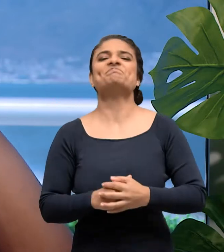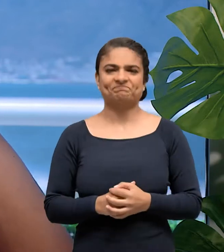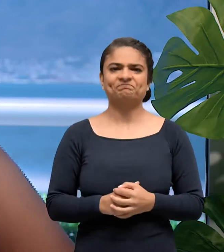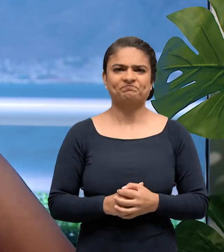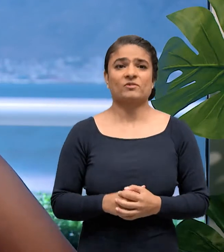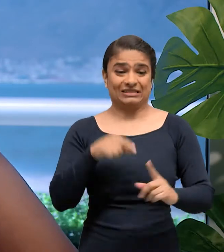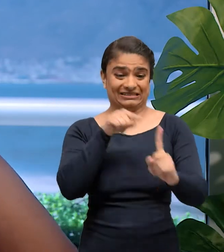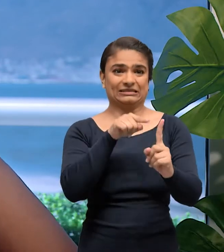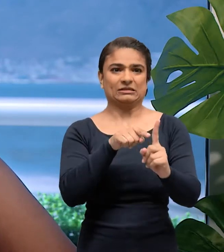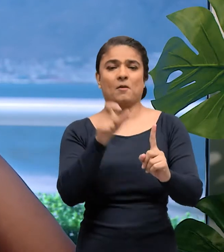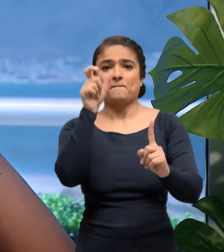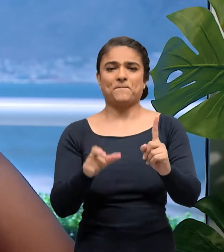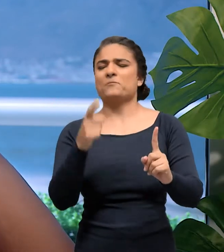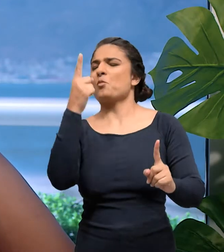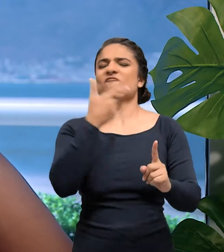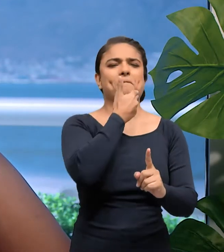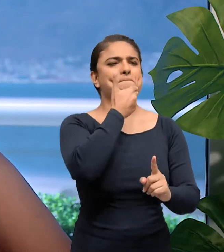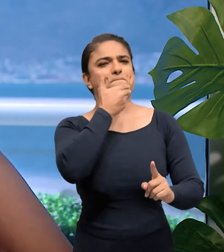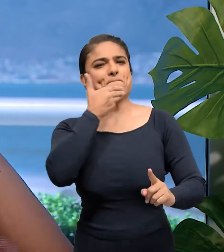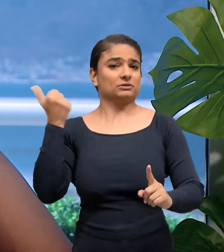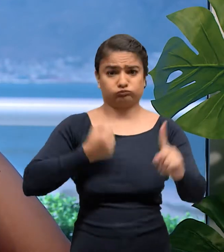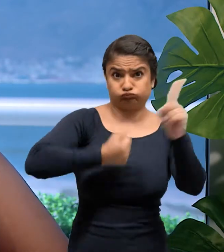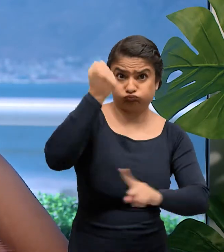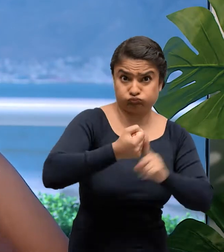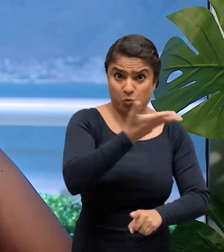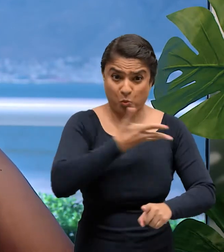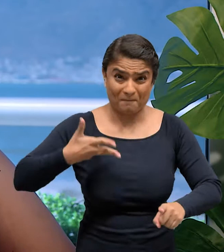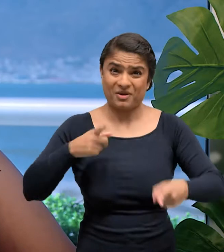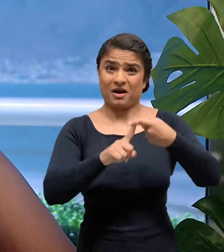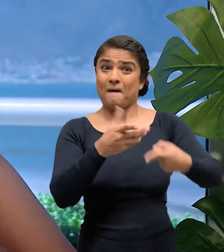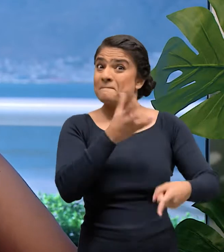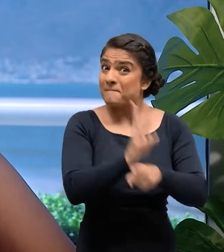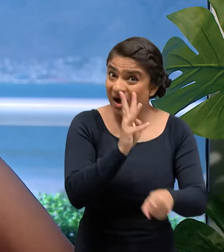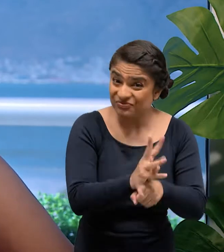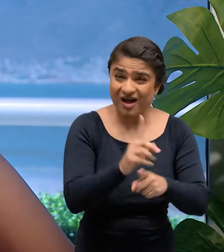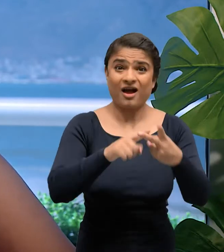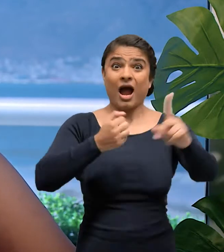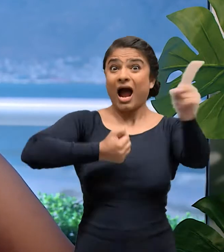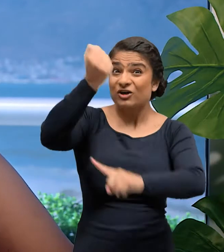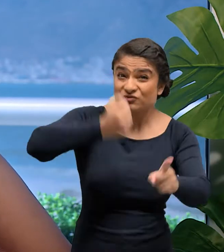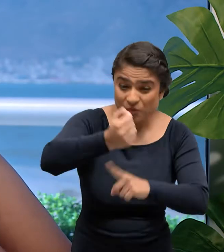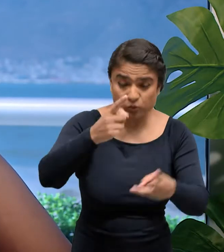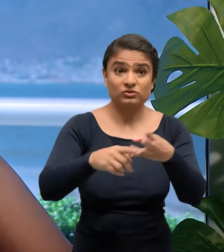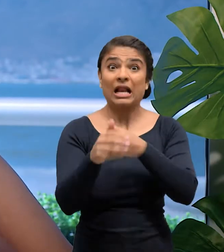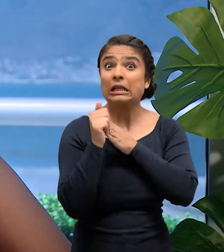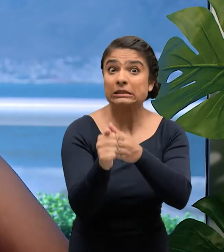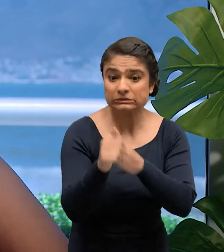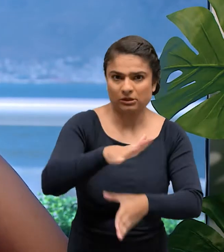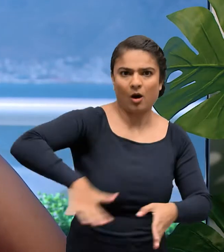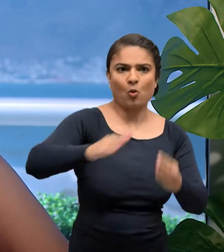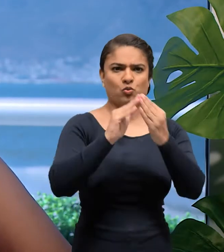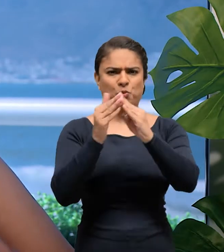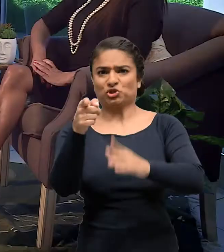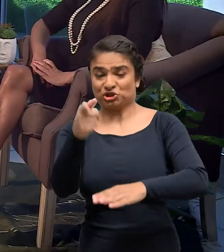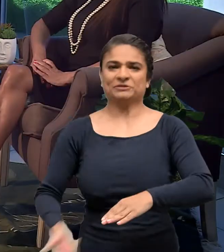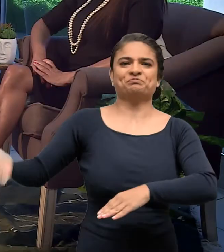een van die grootste movers en shakers in die kunswêreld. 'n ma, 'n aktivis, 'n leier in die gemeenskap en die hoof van die ArtsCape